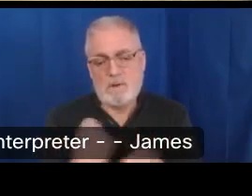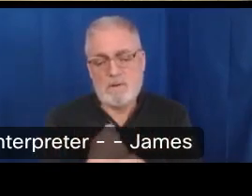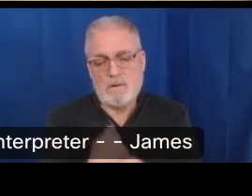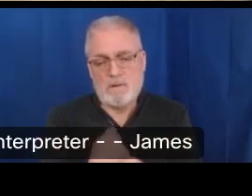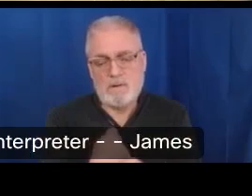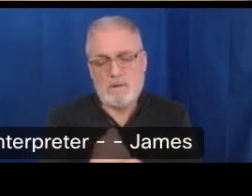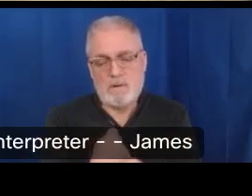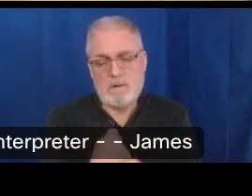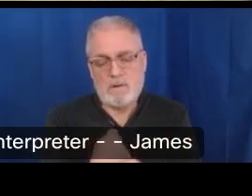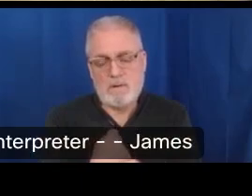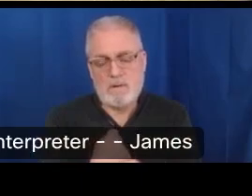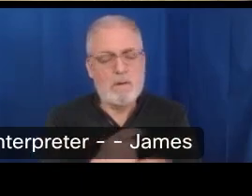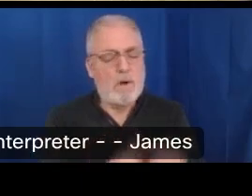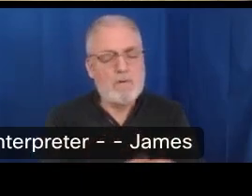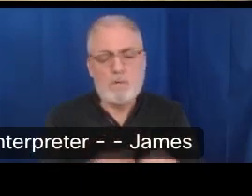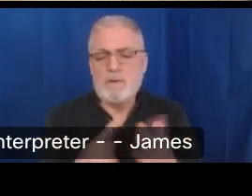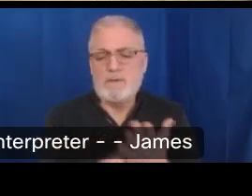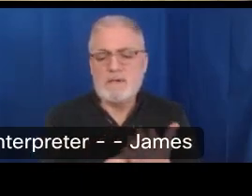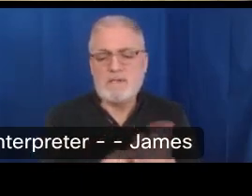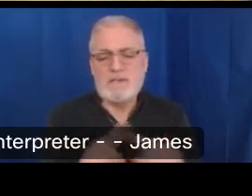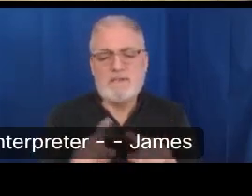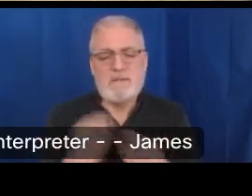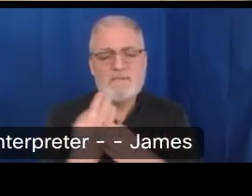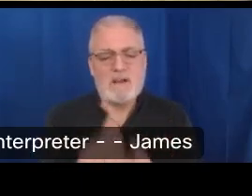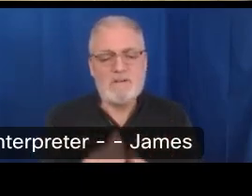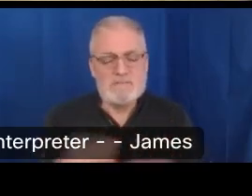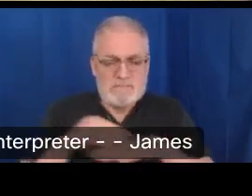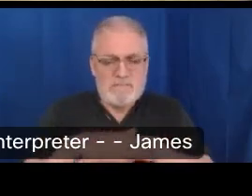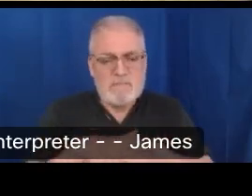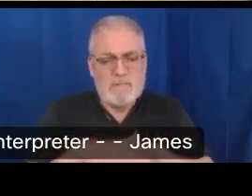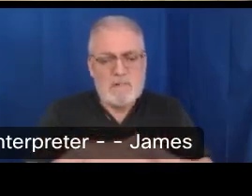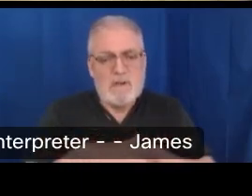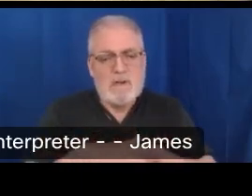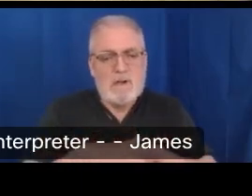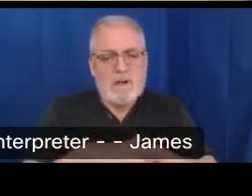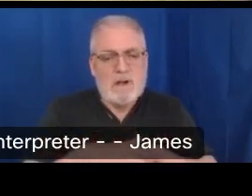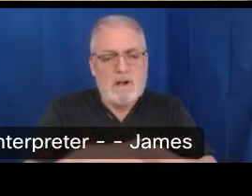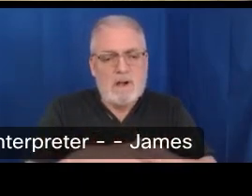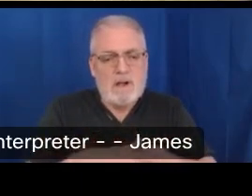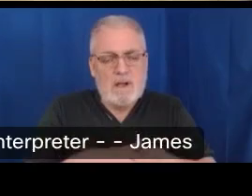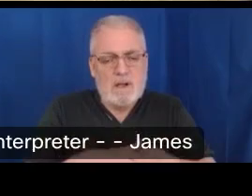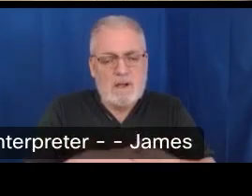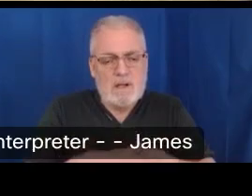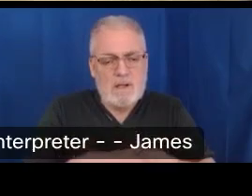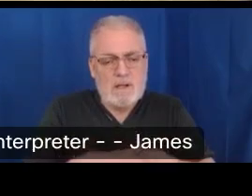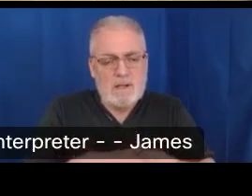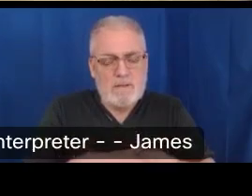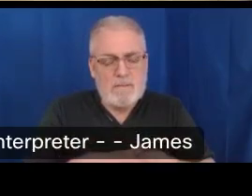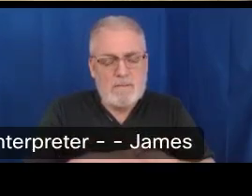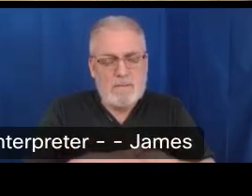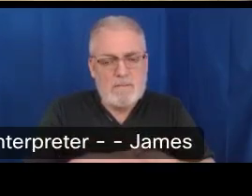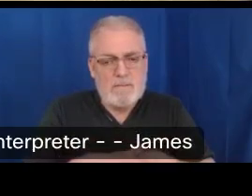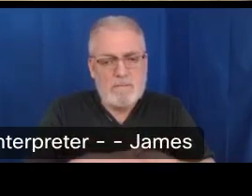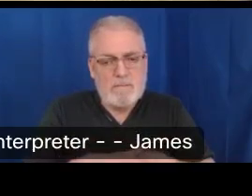doctors and everything, I think acceptance or just talking to the people. 'Cause I have experienced that